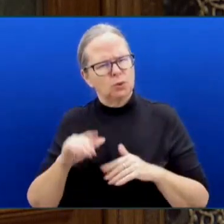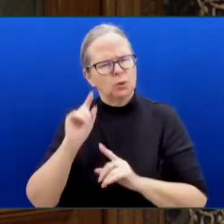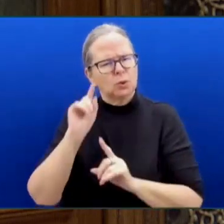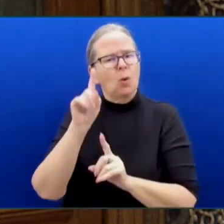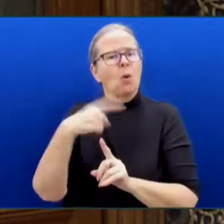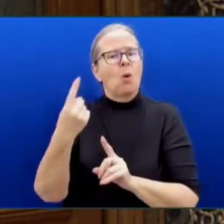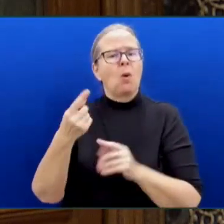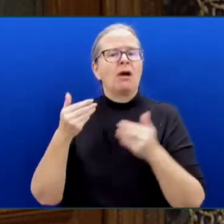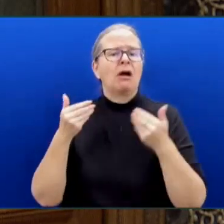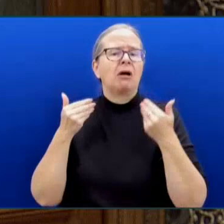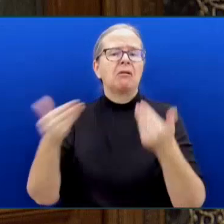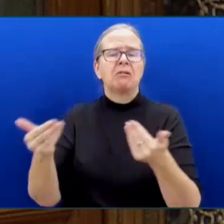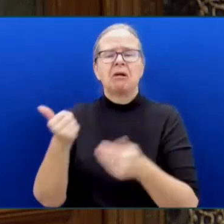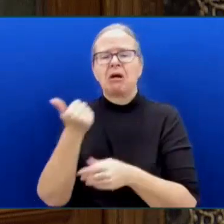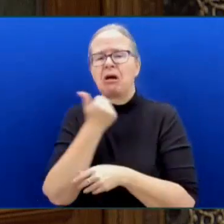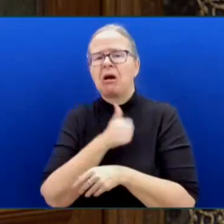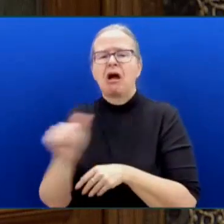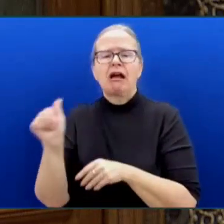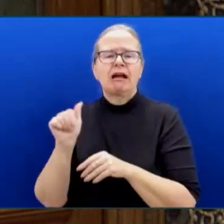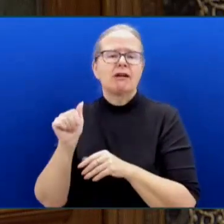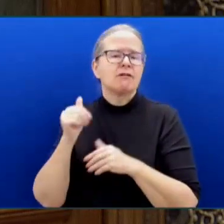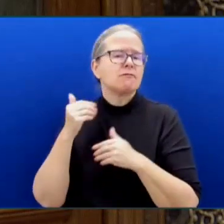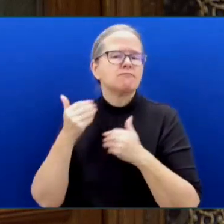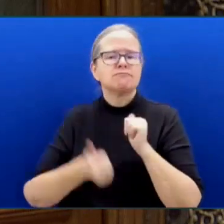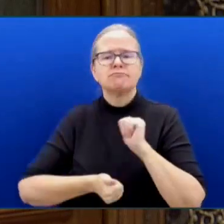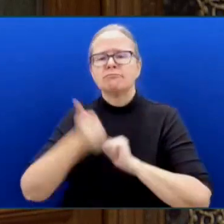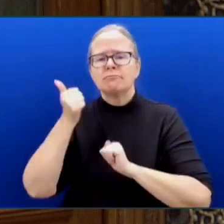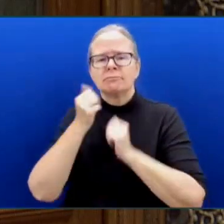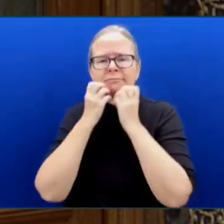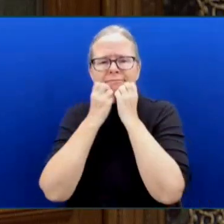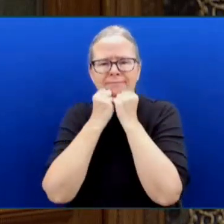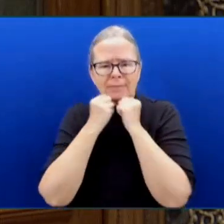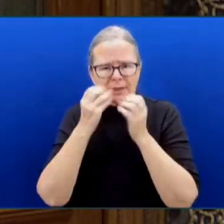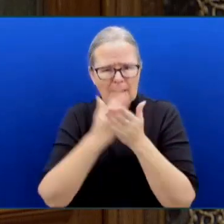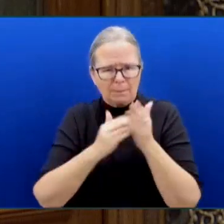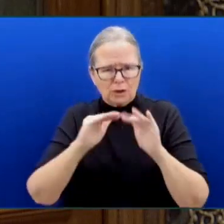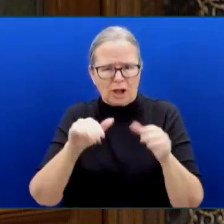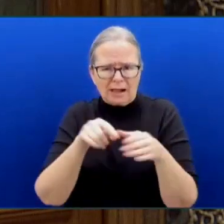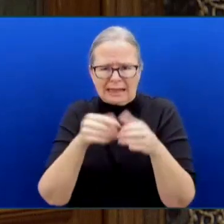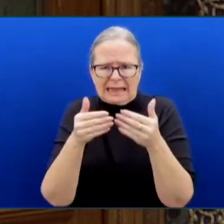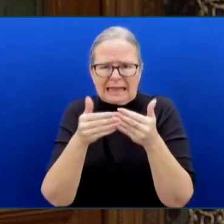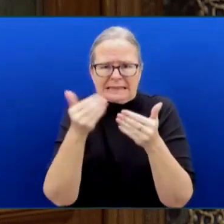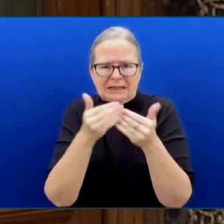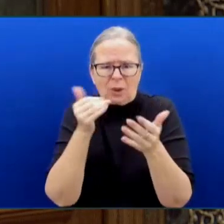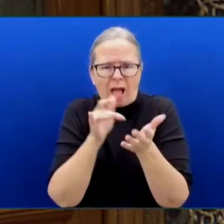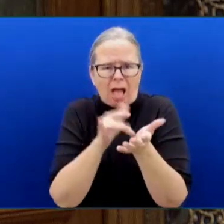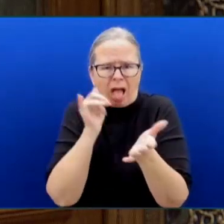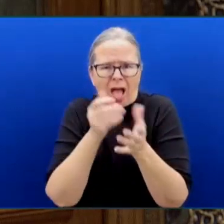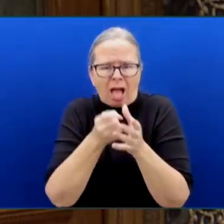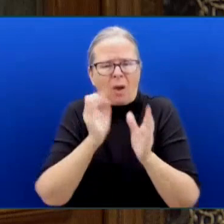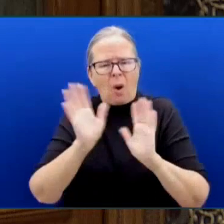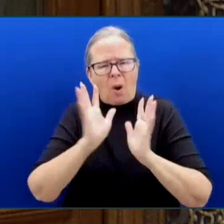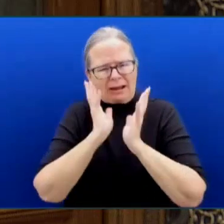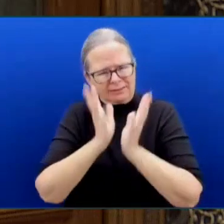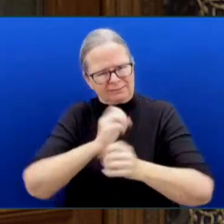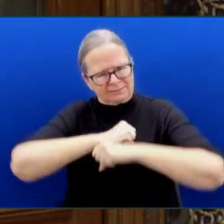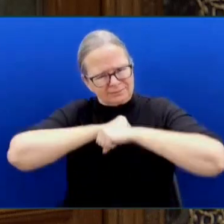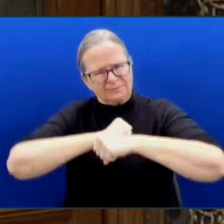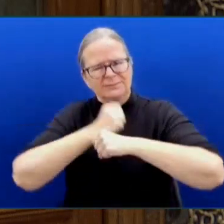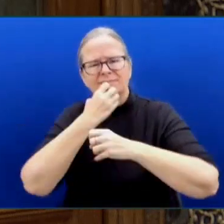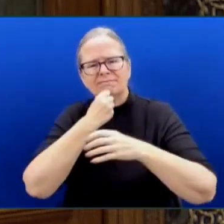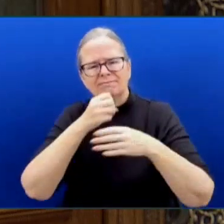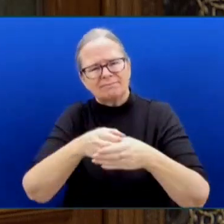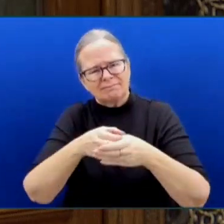special treatment that we need to be celebrating in this House. You know, when a social worker walks in to